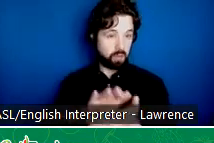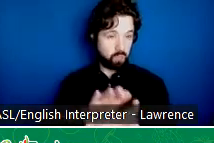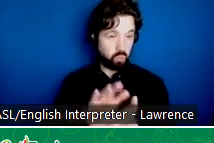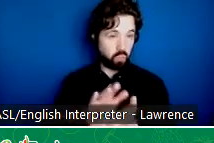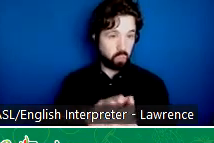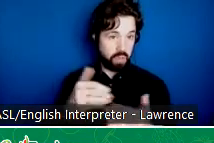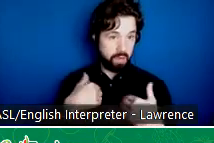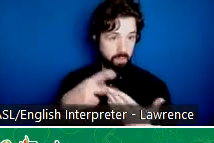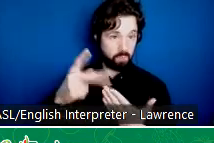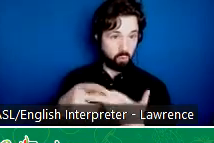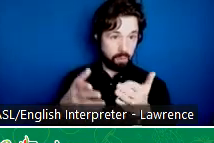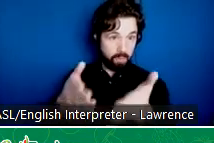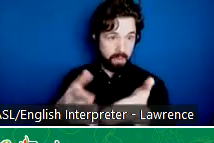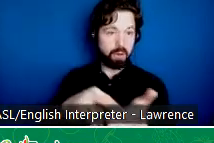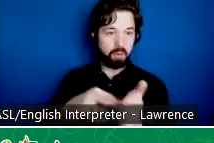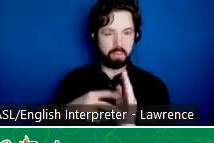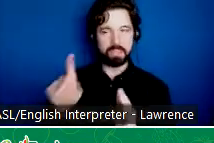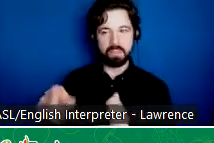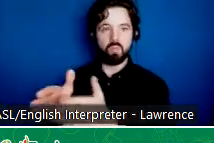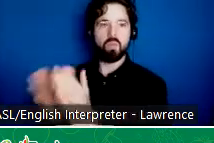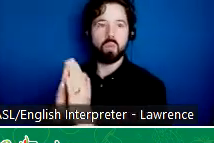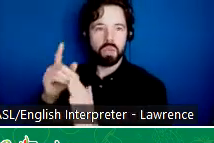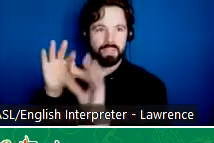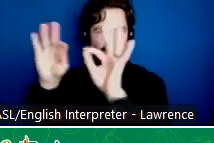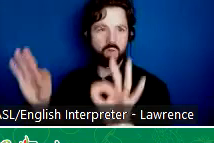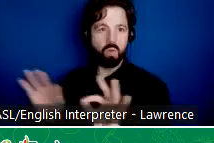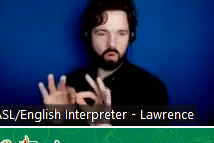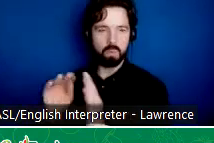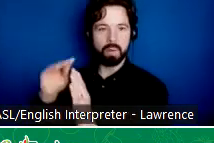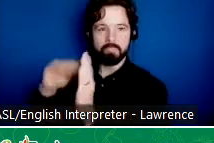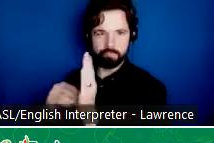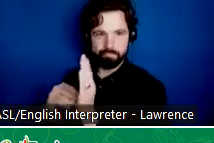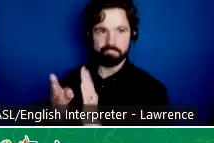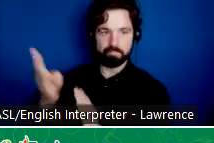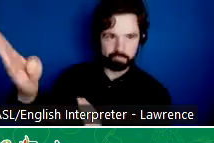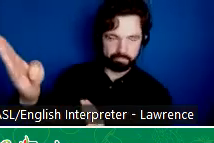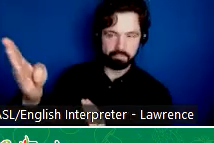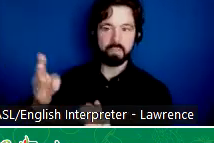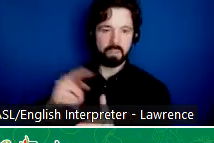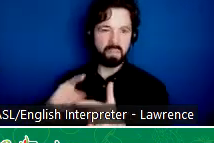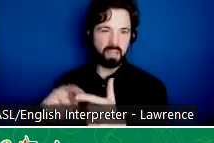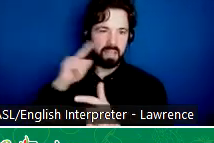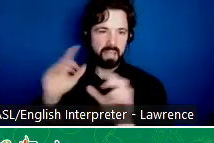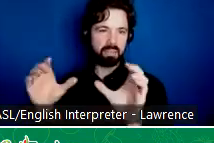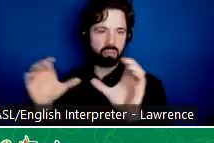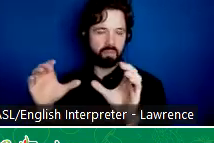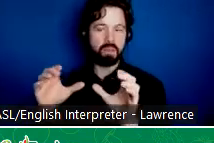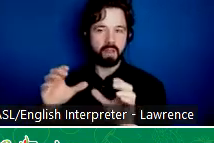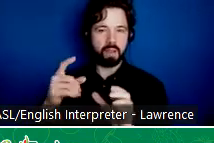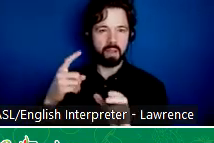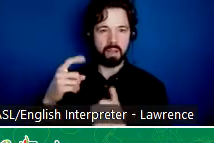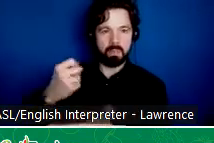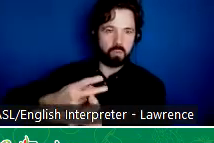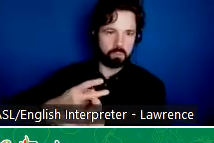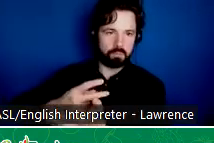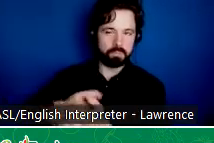participating school, they have to be certified for free or reduced price meals through that application.